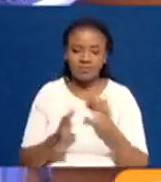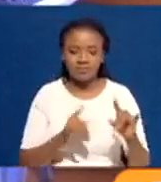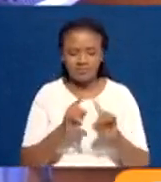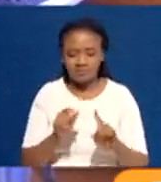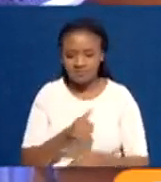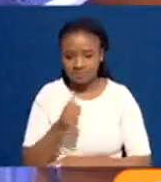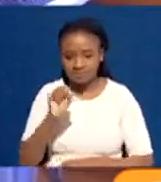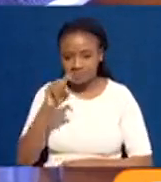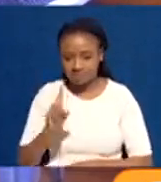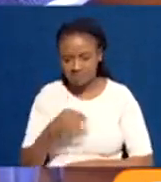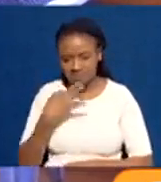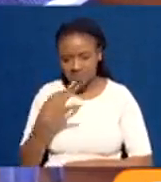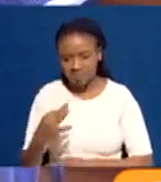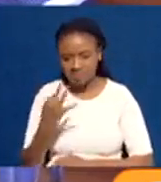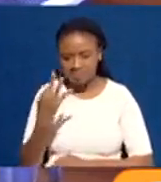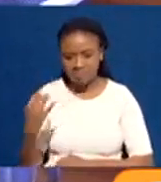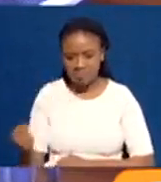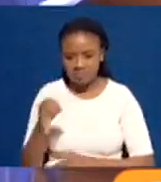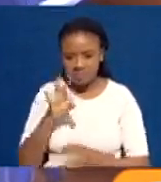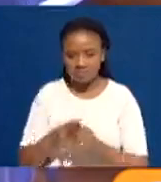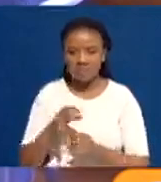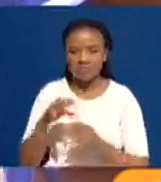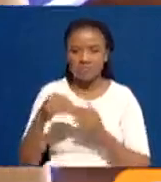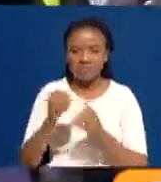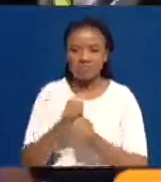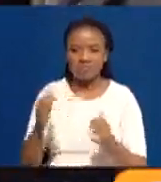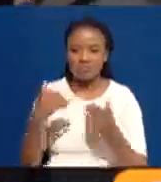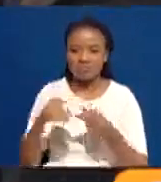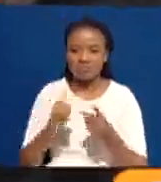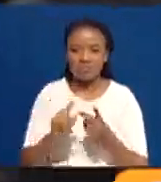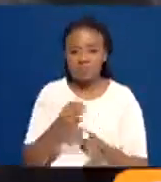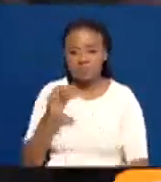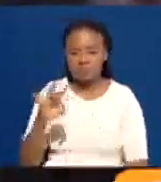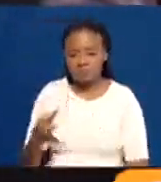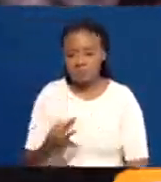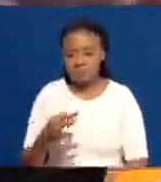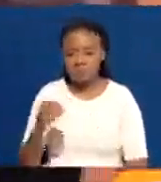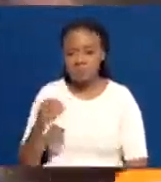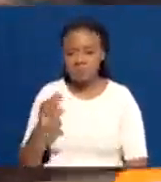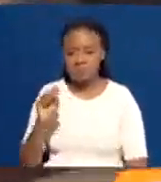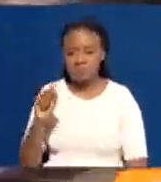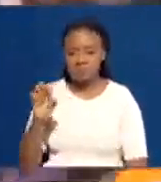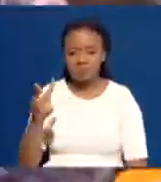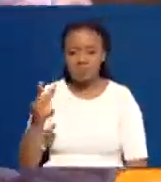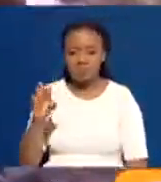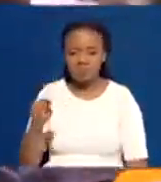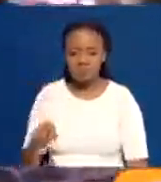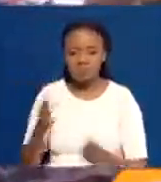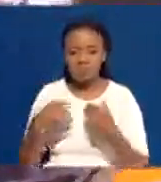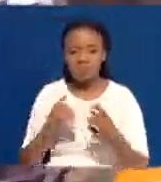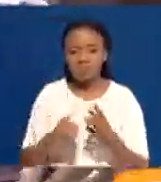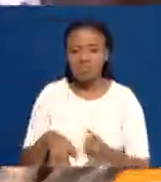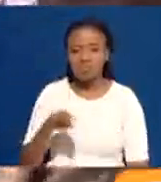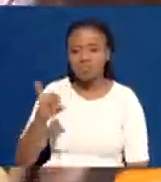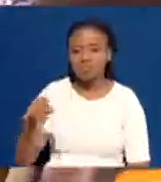with 5,335 votes. Stephen Maura came third with 4,414. James Kamau took